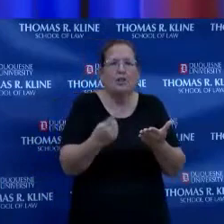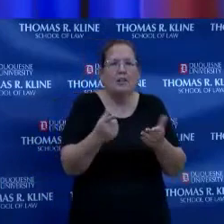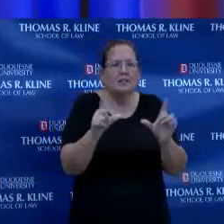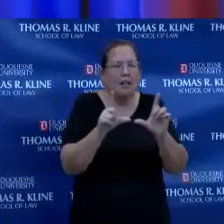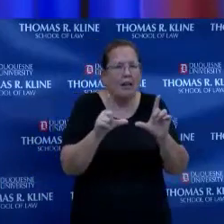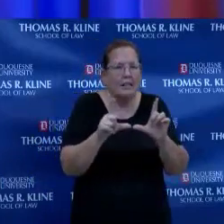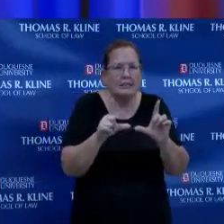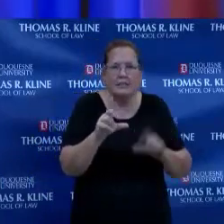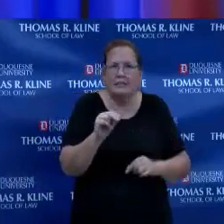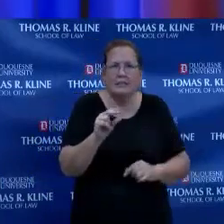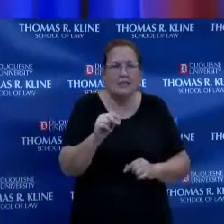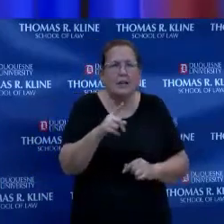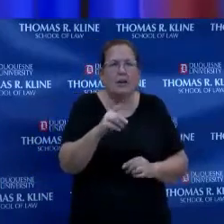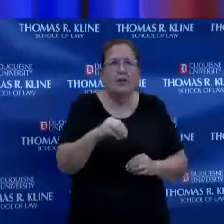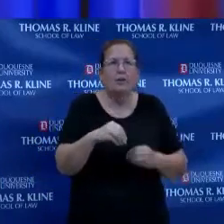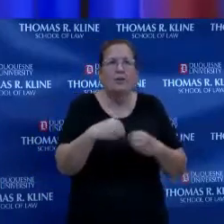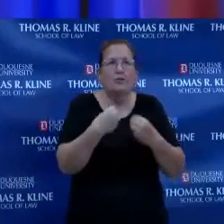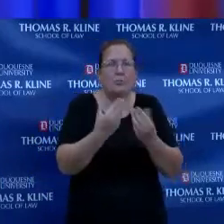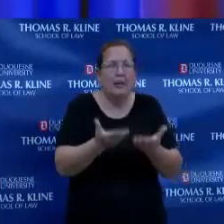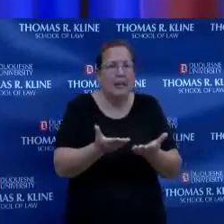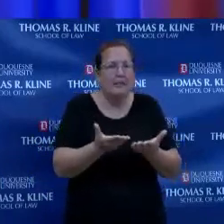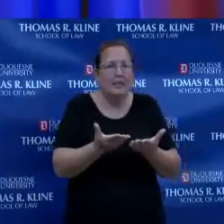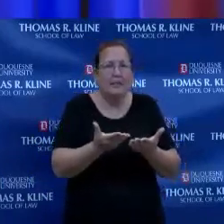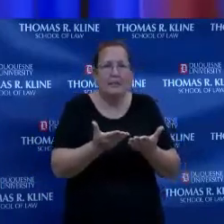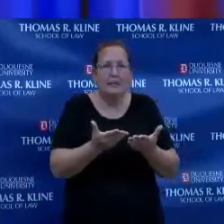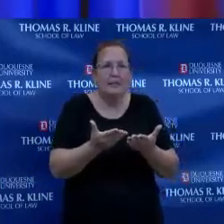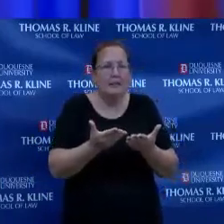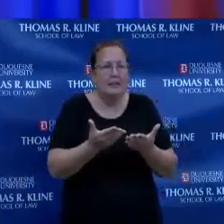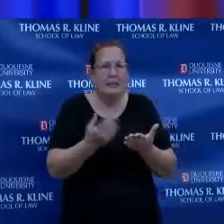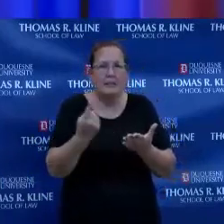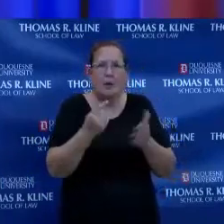entree into something bigger and greater.